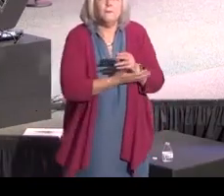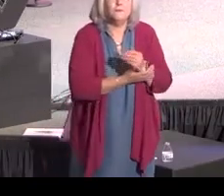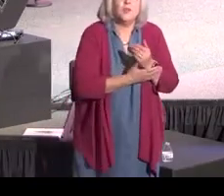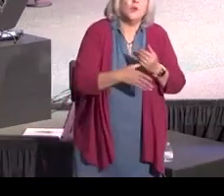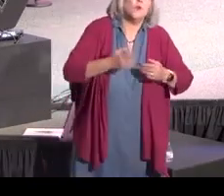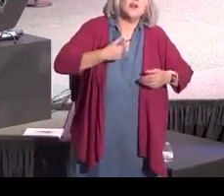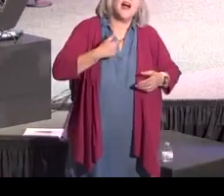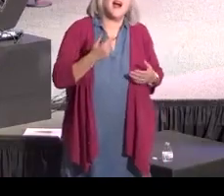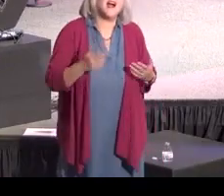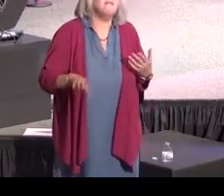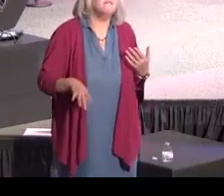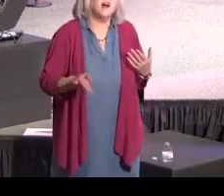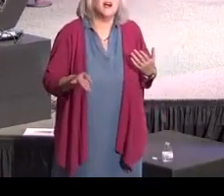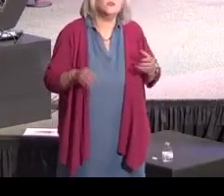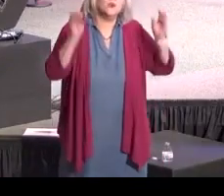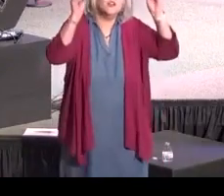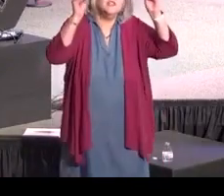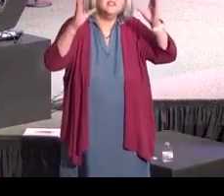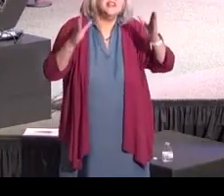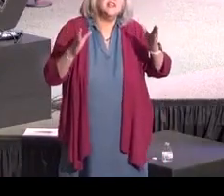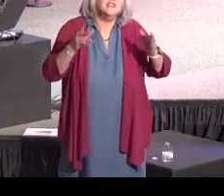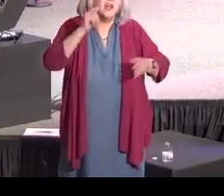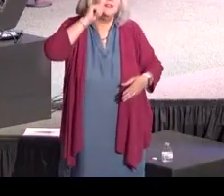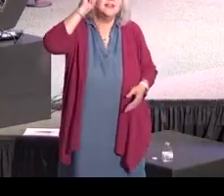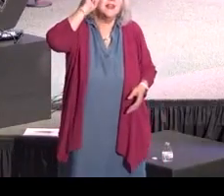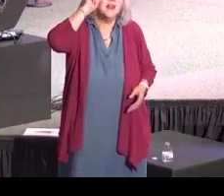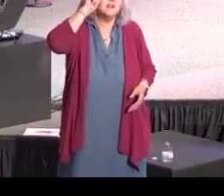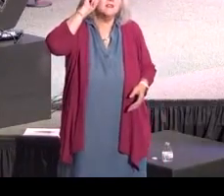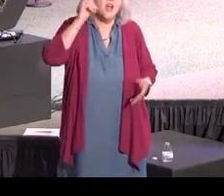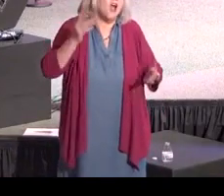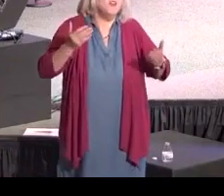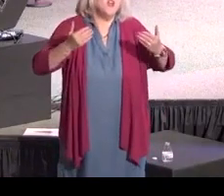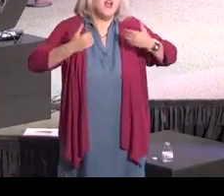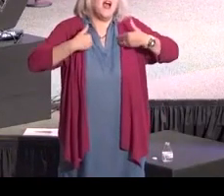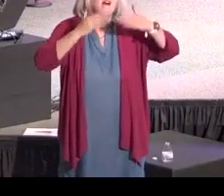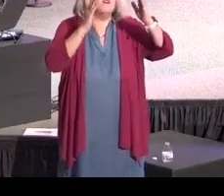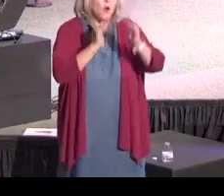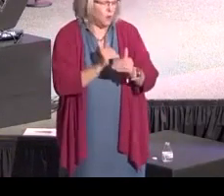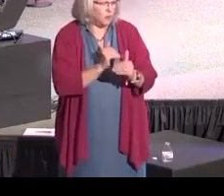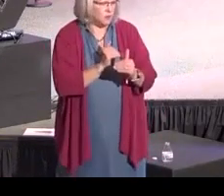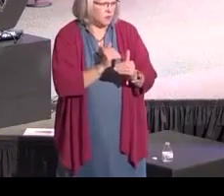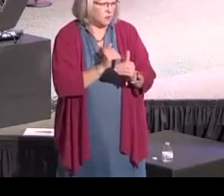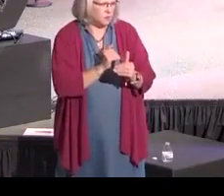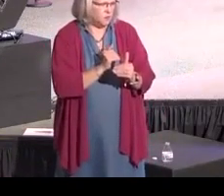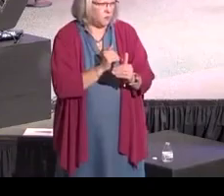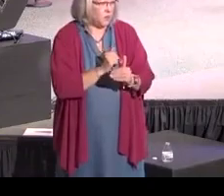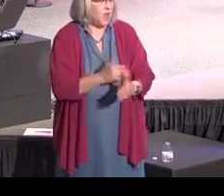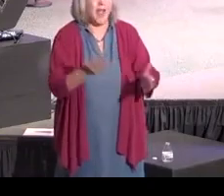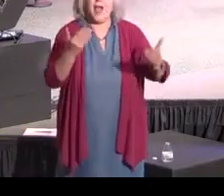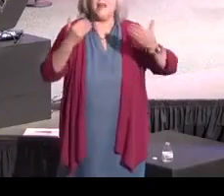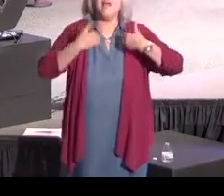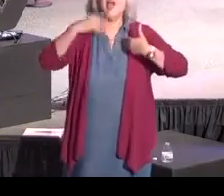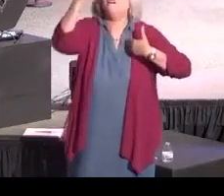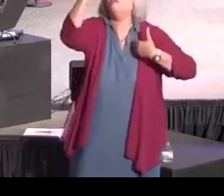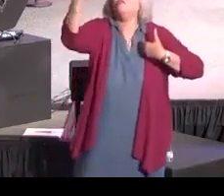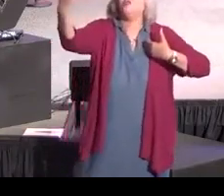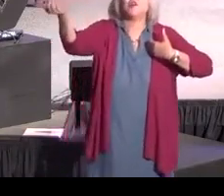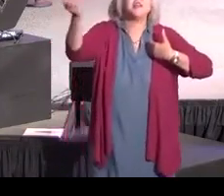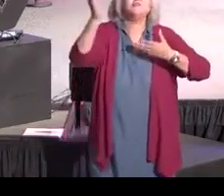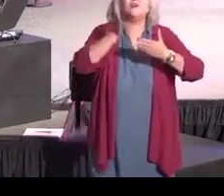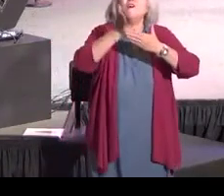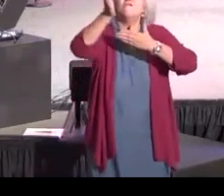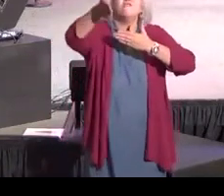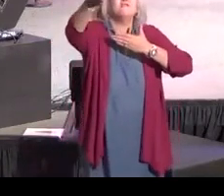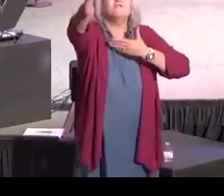I found was that when you teach teenagers, they all have hopes and they all have dreams about what they want to do